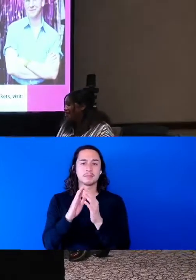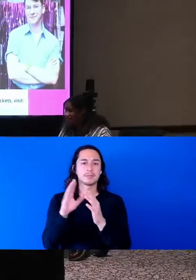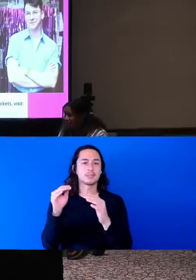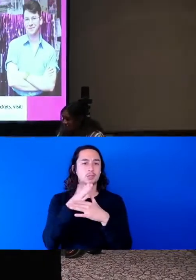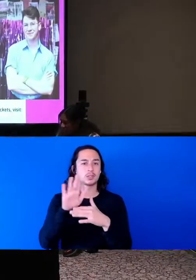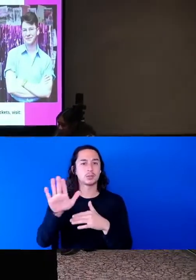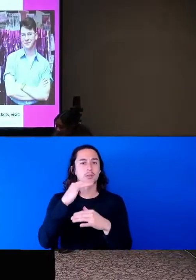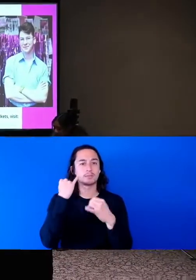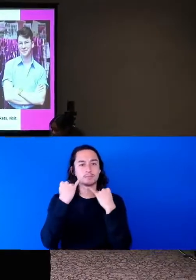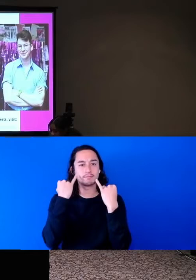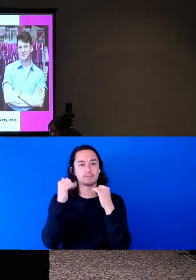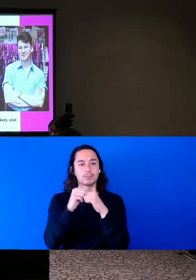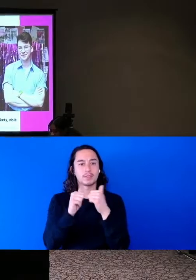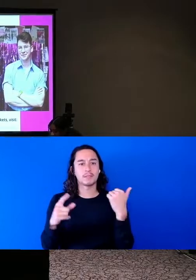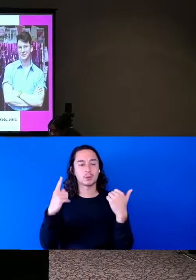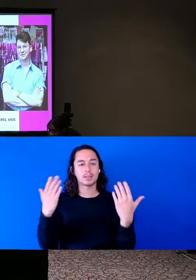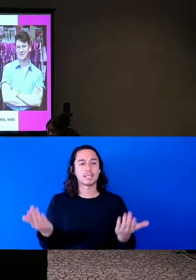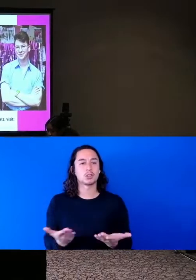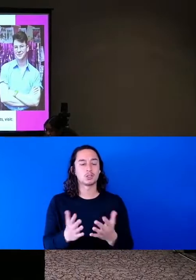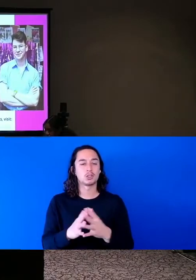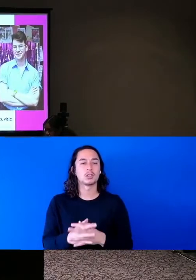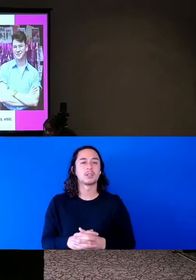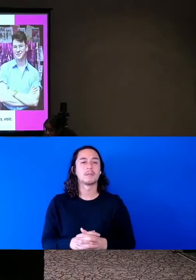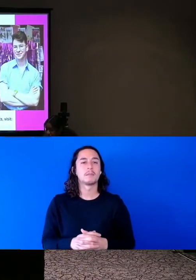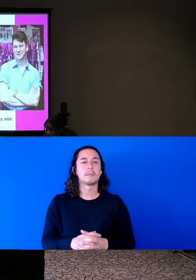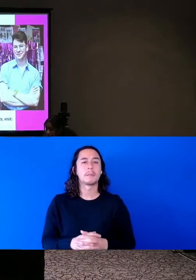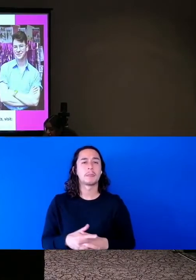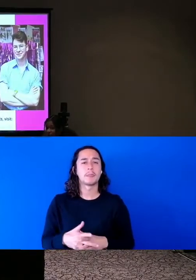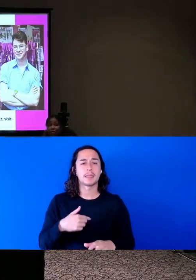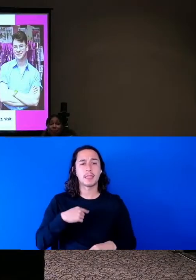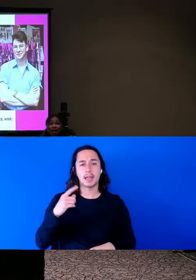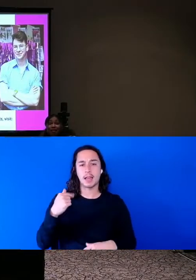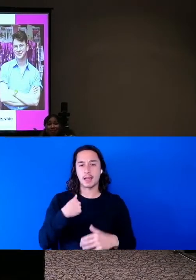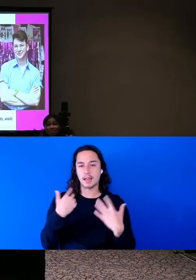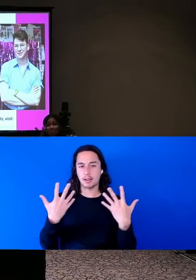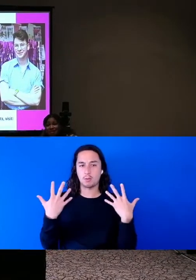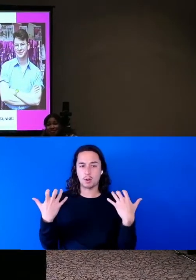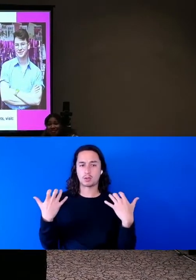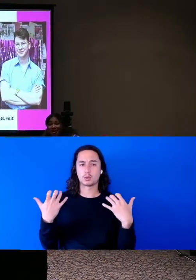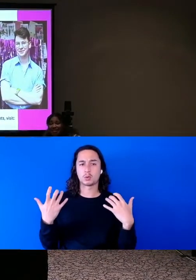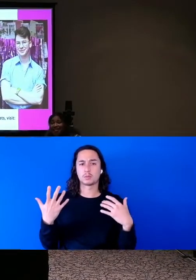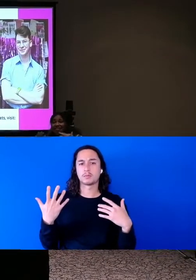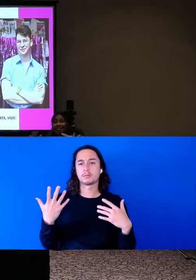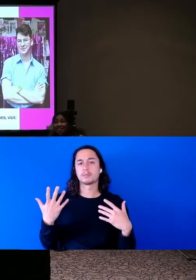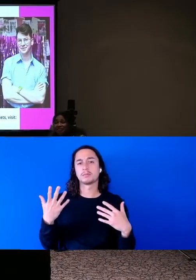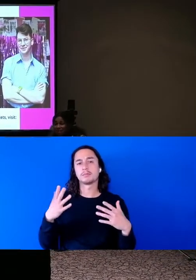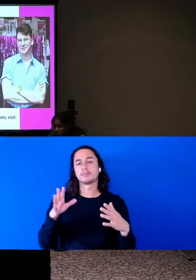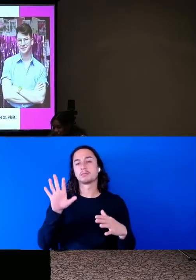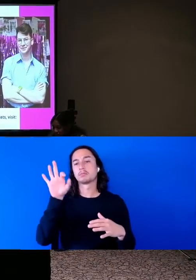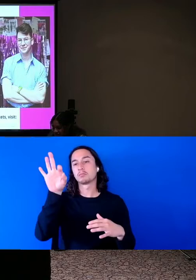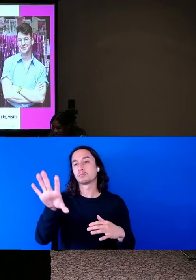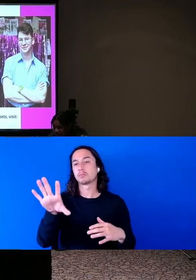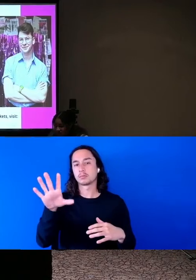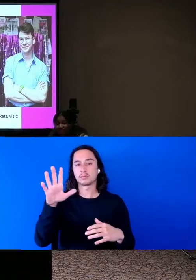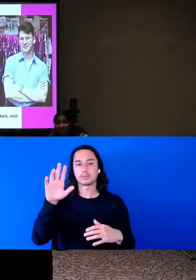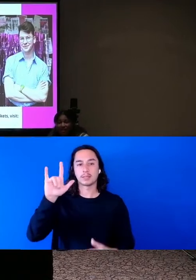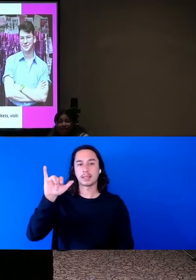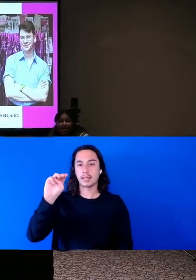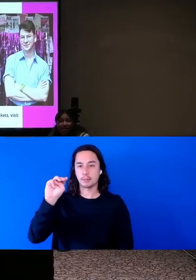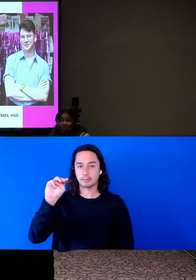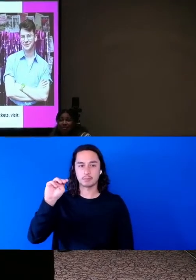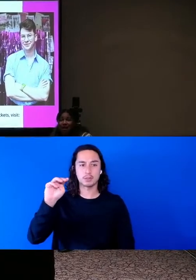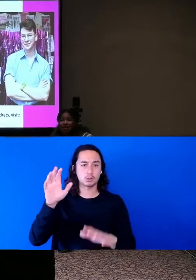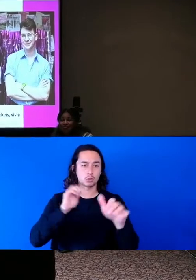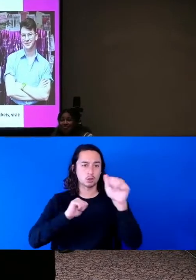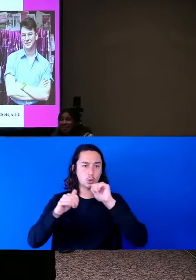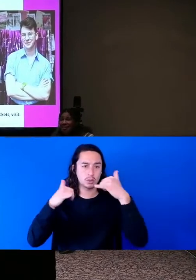with everyone here. I just wanted to put back out into the space that Liam's show is tonight